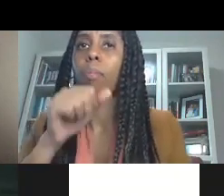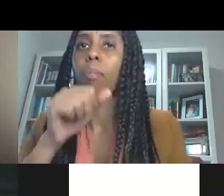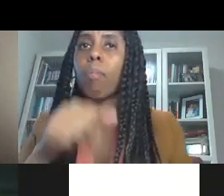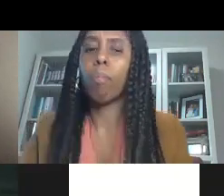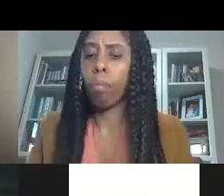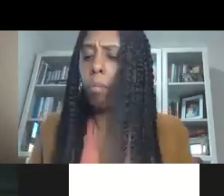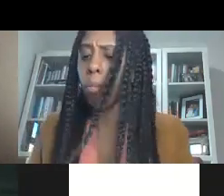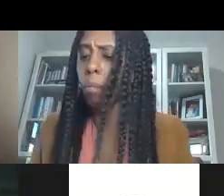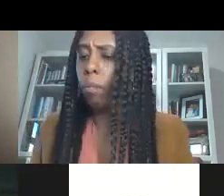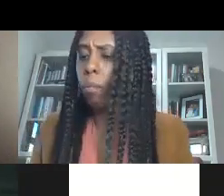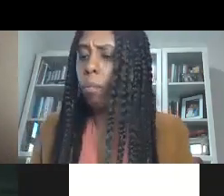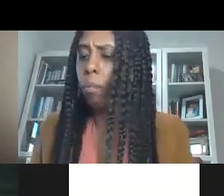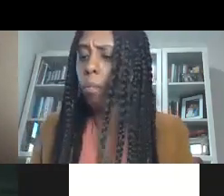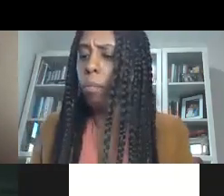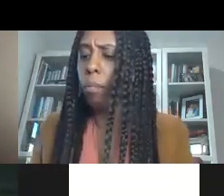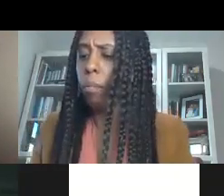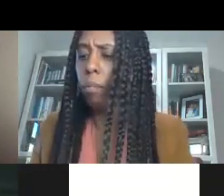of school age children,